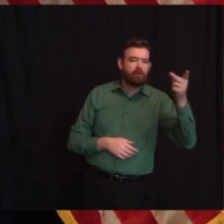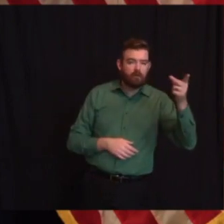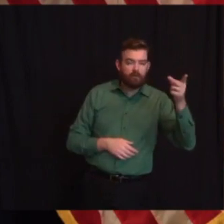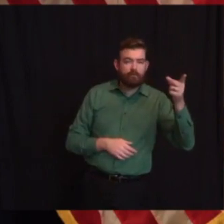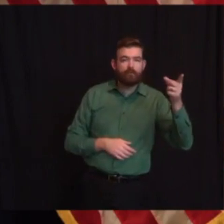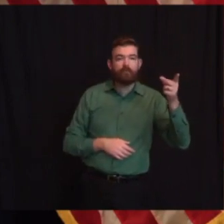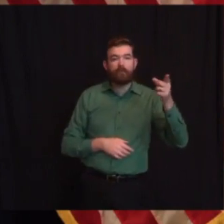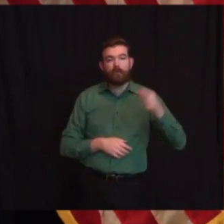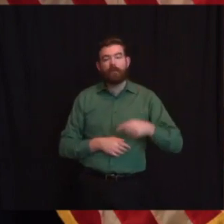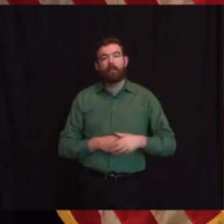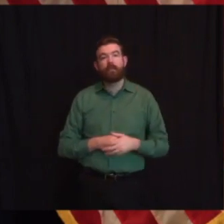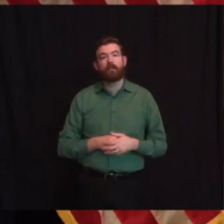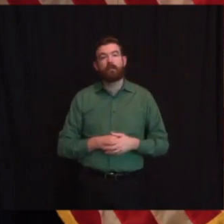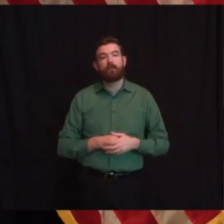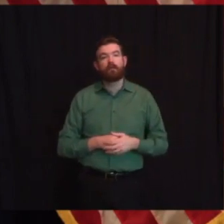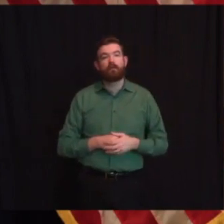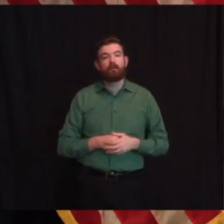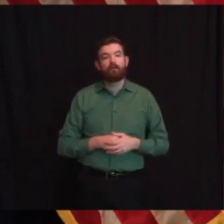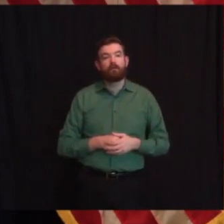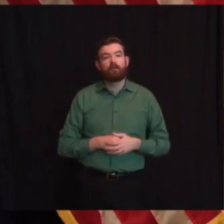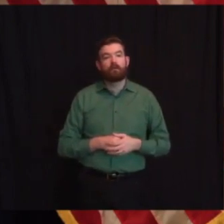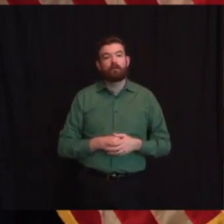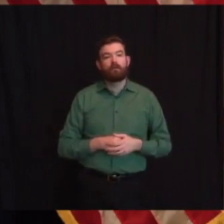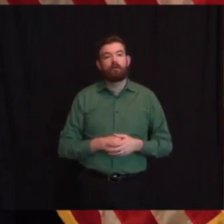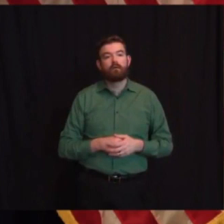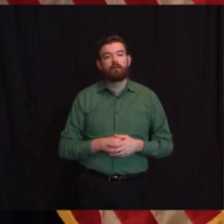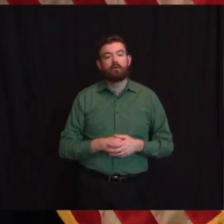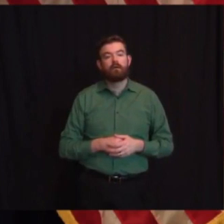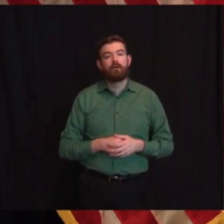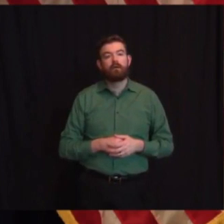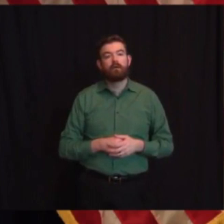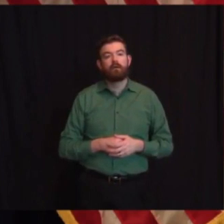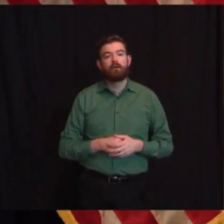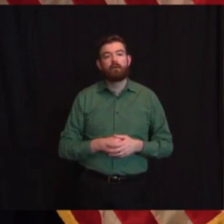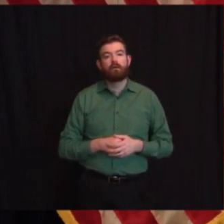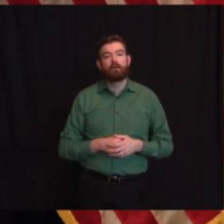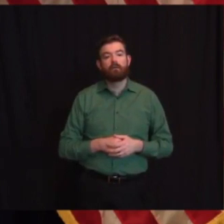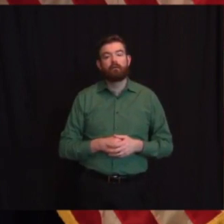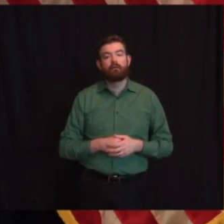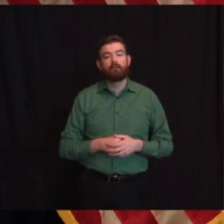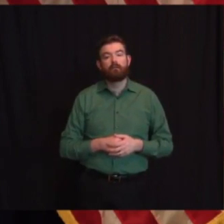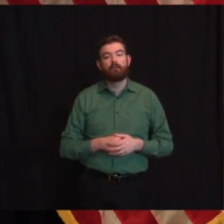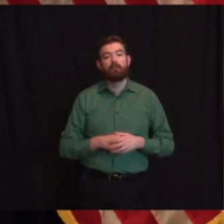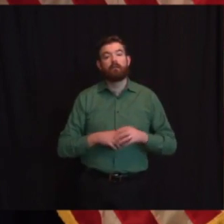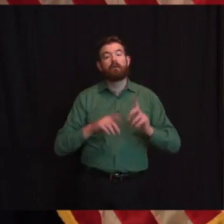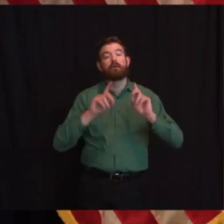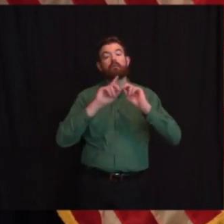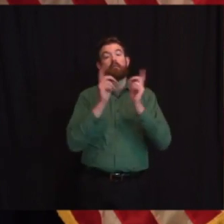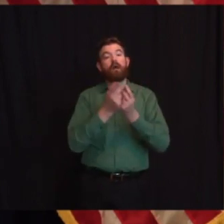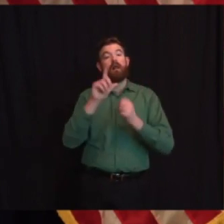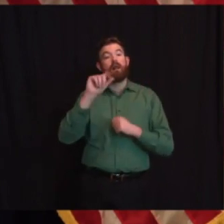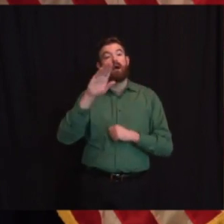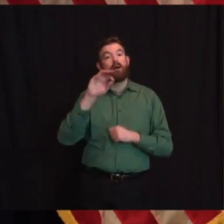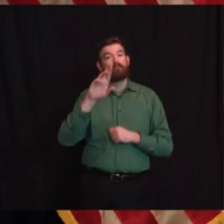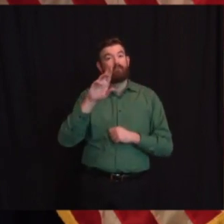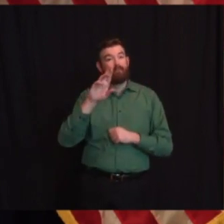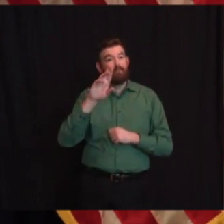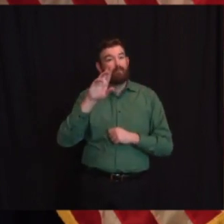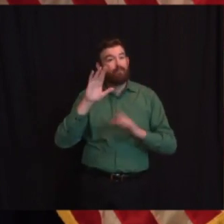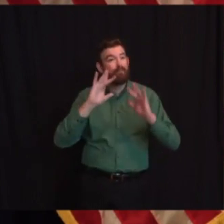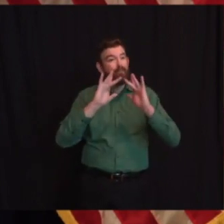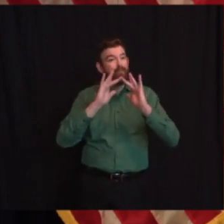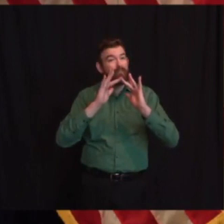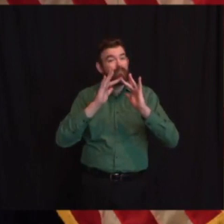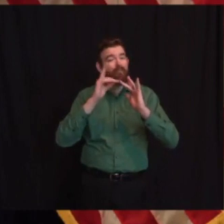no insight, Brent, on what may have happened this morning with the site, and we will try to, Mahan, if you could follow up, we'll get